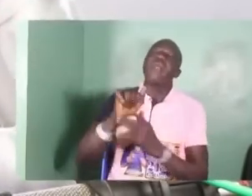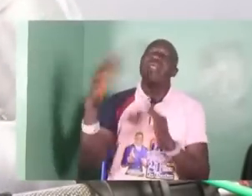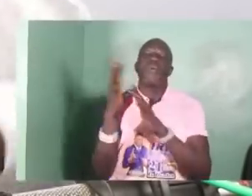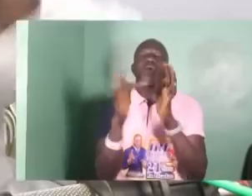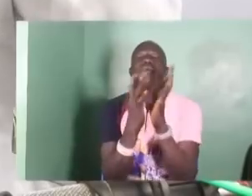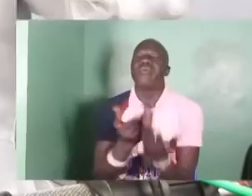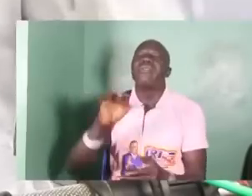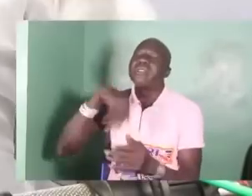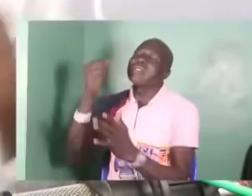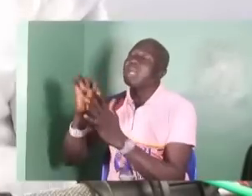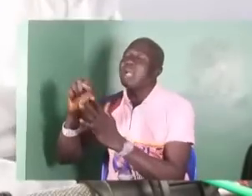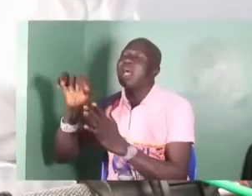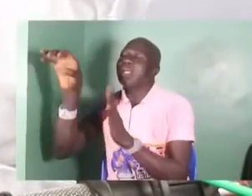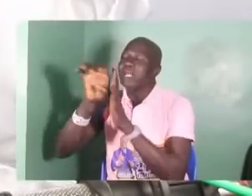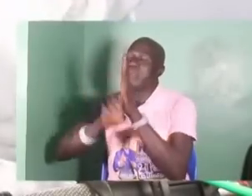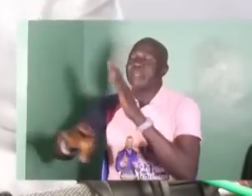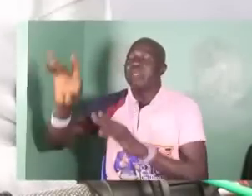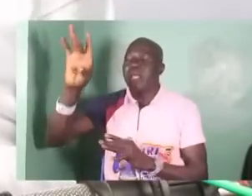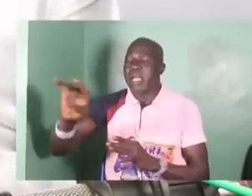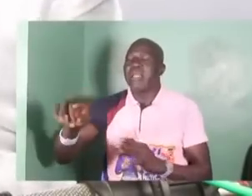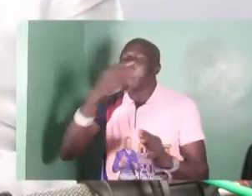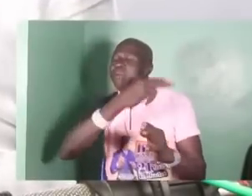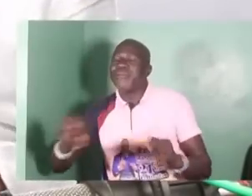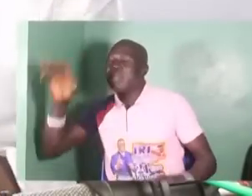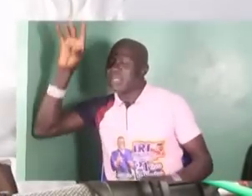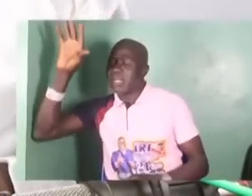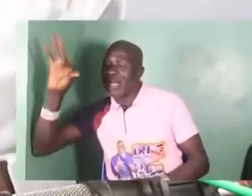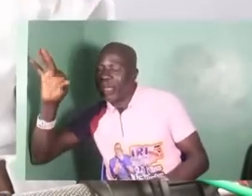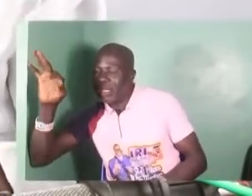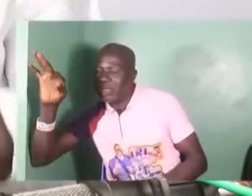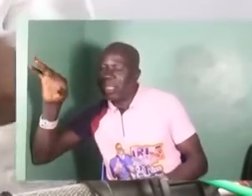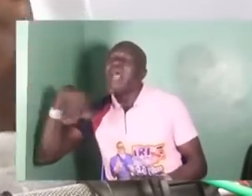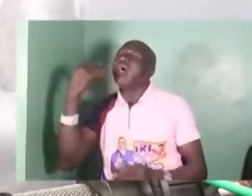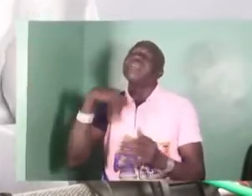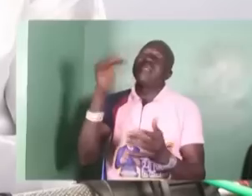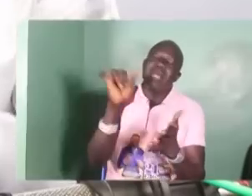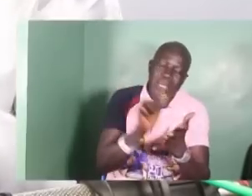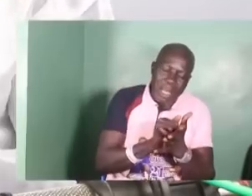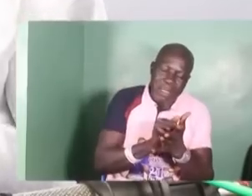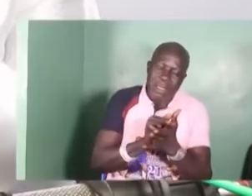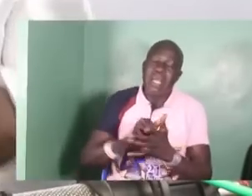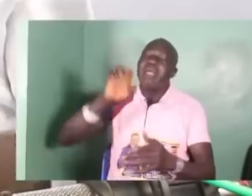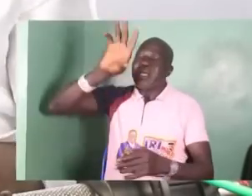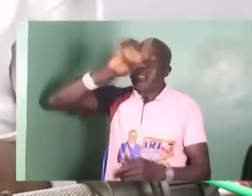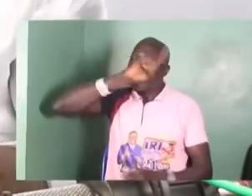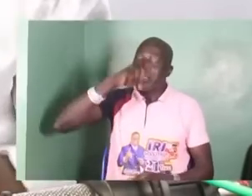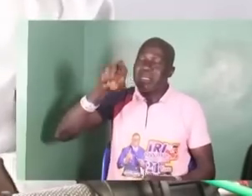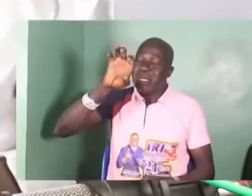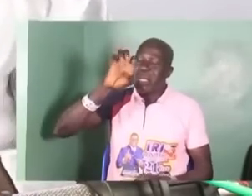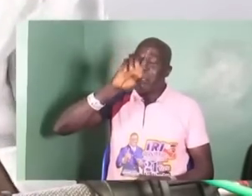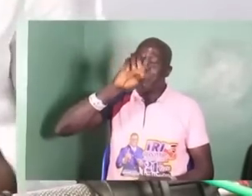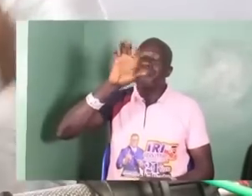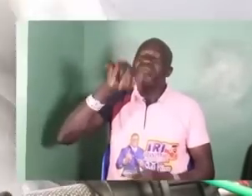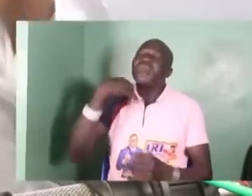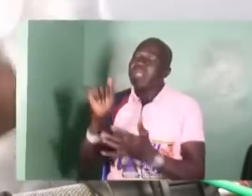ṣùṣe ọ̀run. Because wọ́n tàn ní ọ̀run. O ní àwọn ìgbésẹ̀ kan tí wà gbé. It's the step you take. O ní program ní ṣíṣe pàtàkì. That's why this program is very important. Because gbogbo